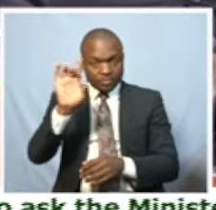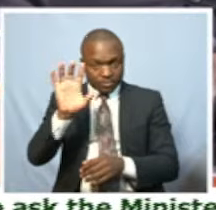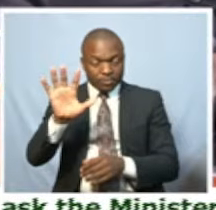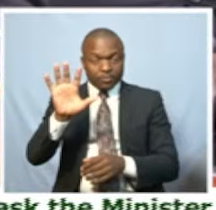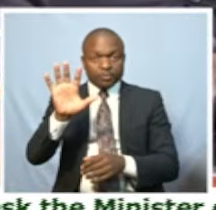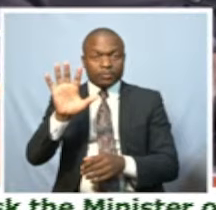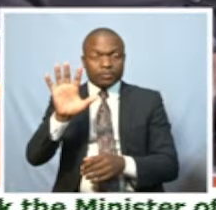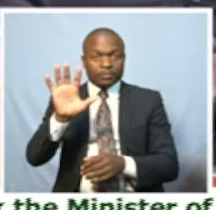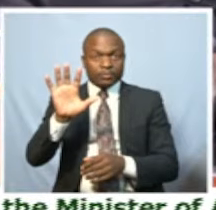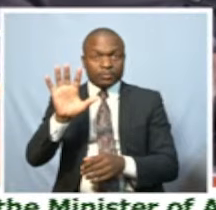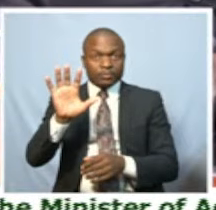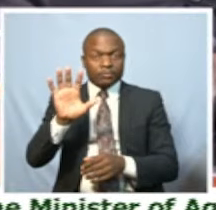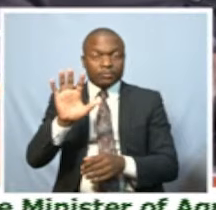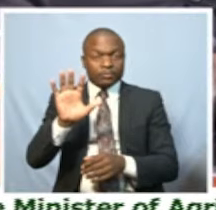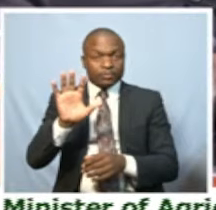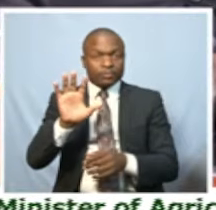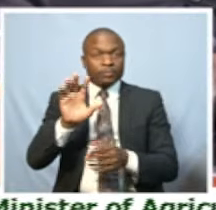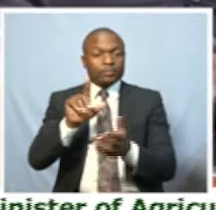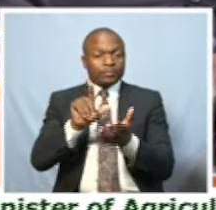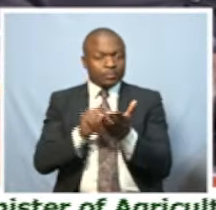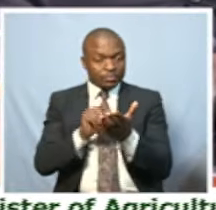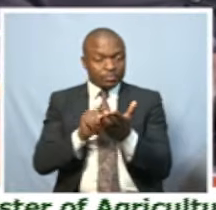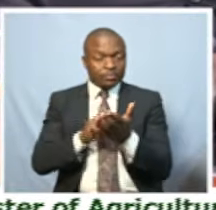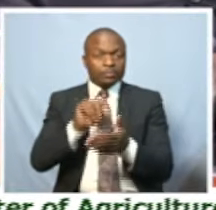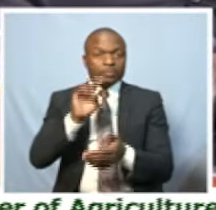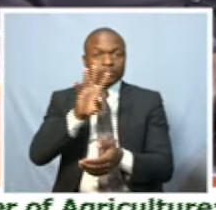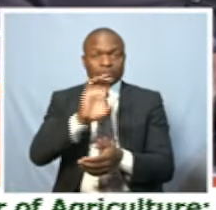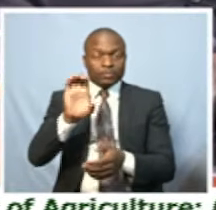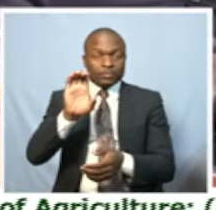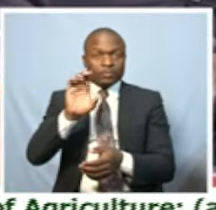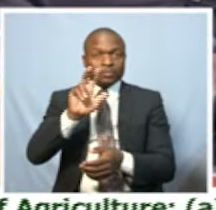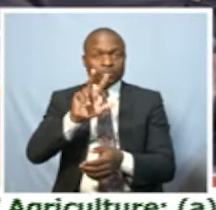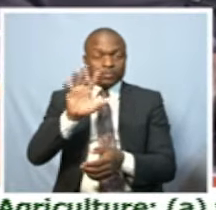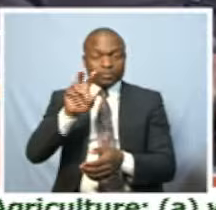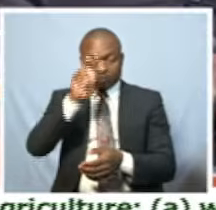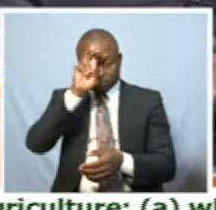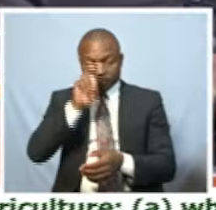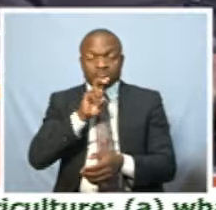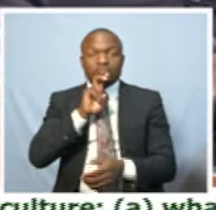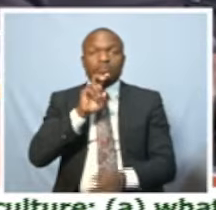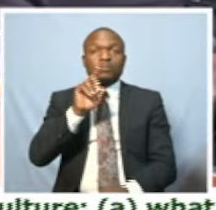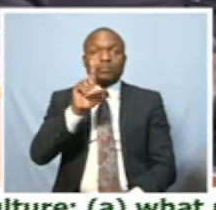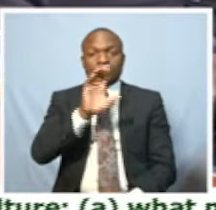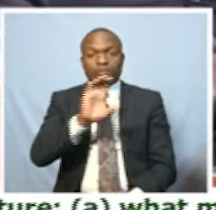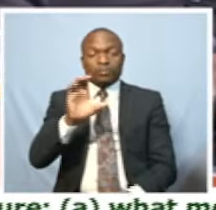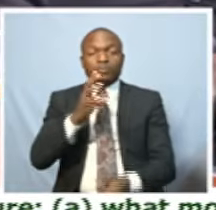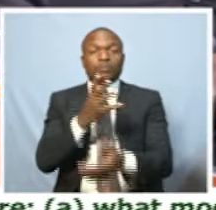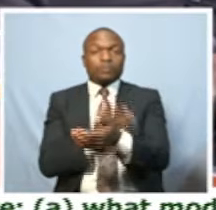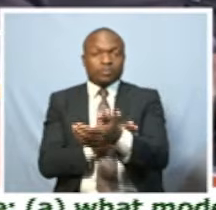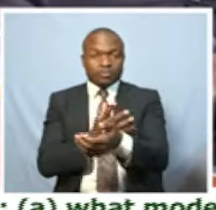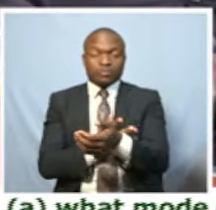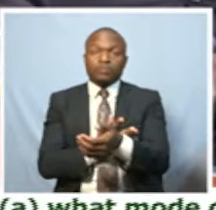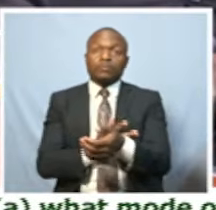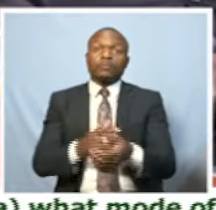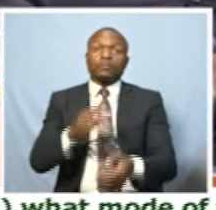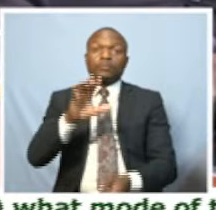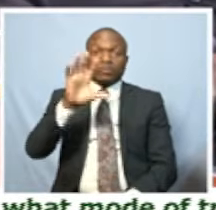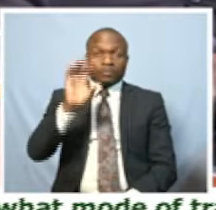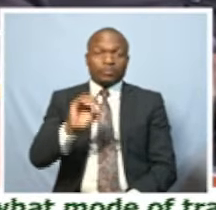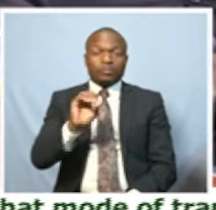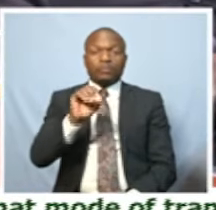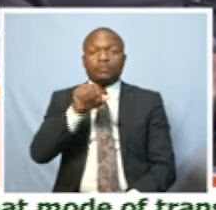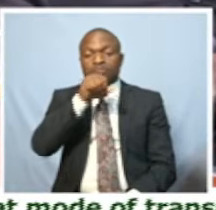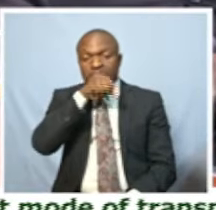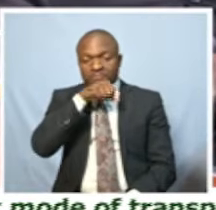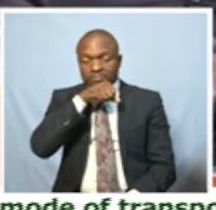885 improved village chickens, 435 goats, 100 sheep, 50 pigs,